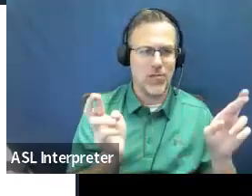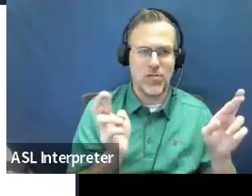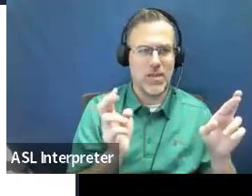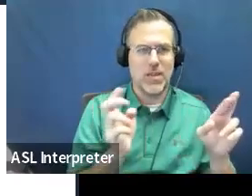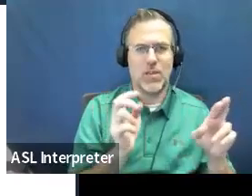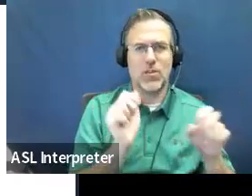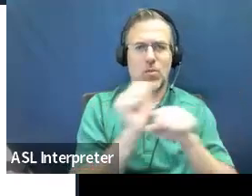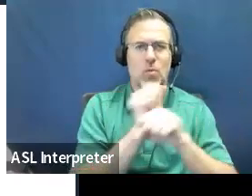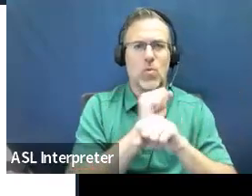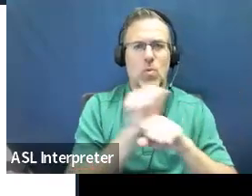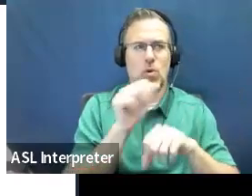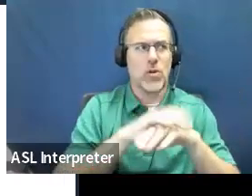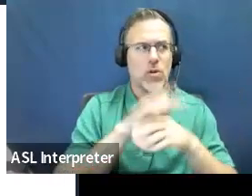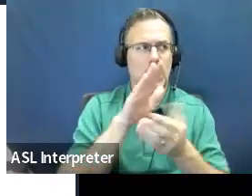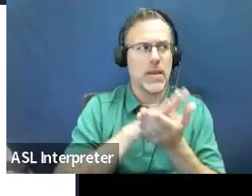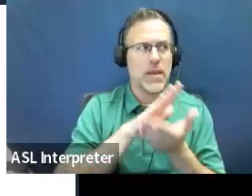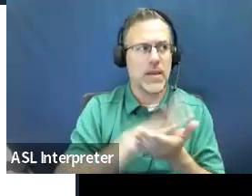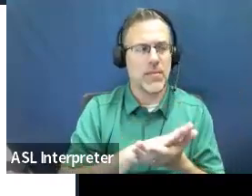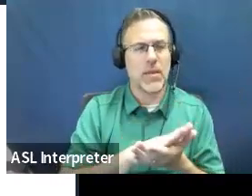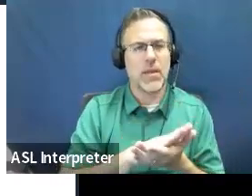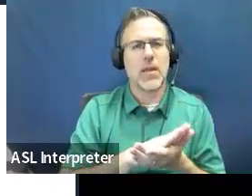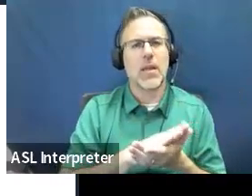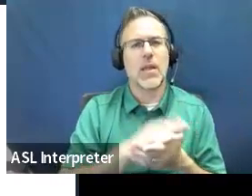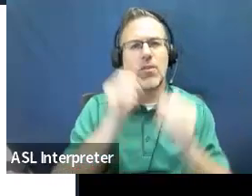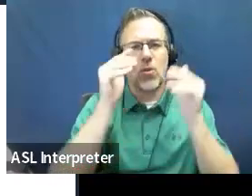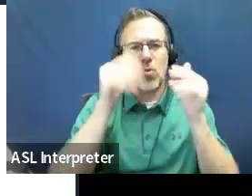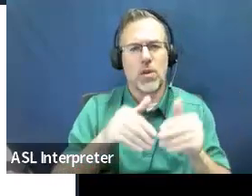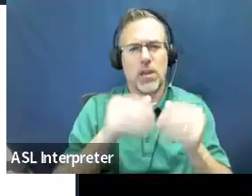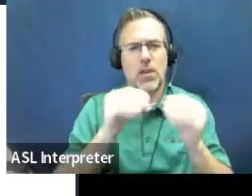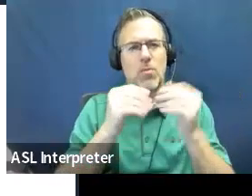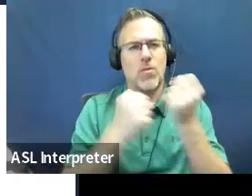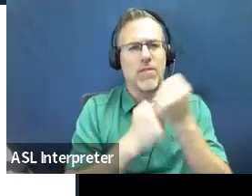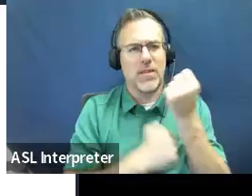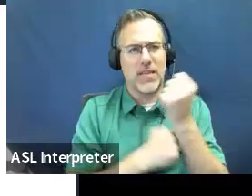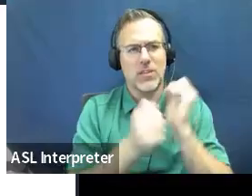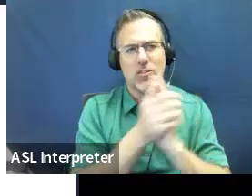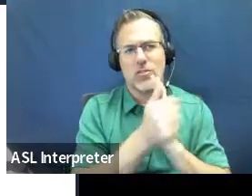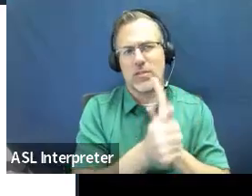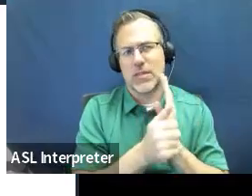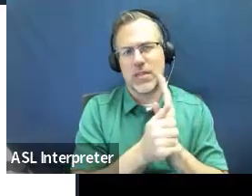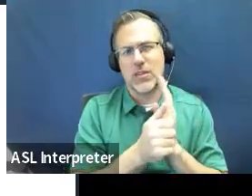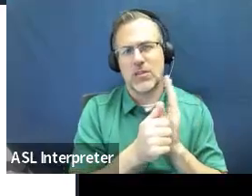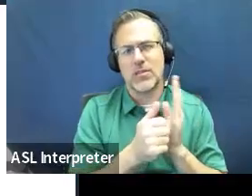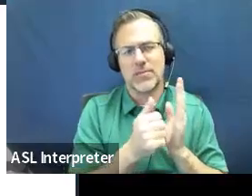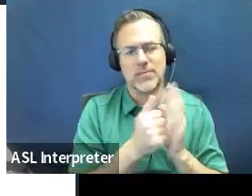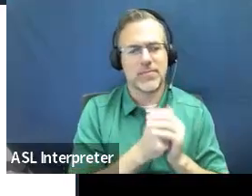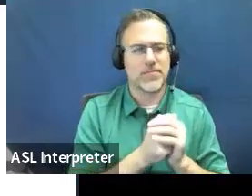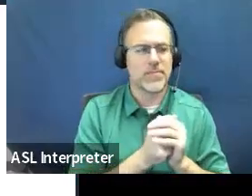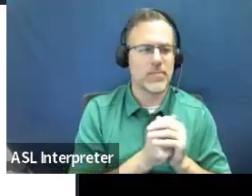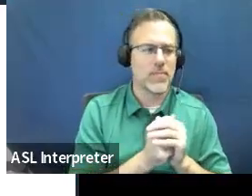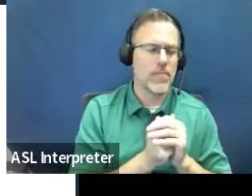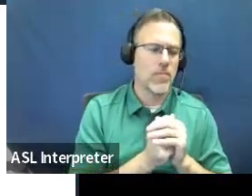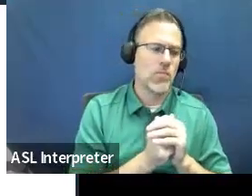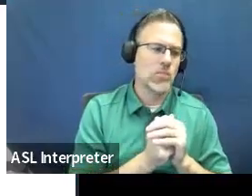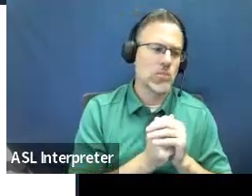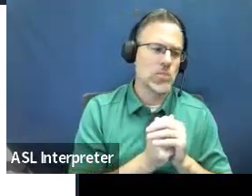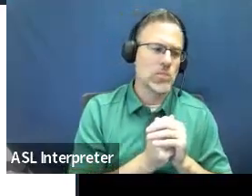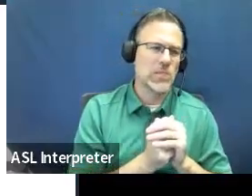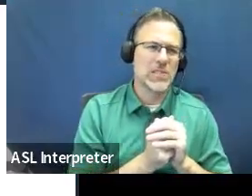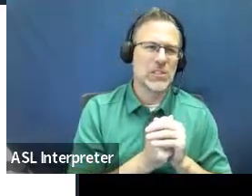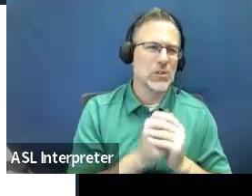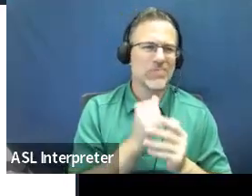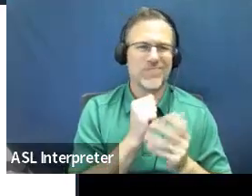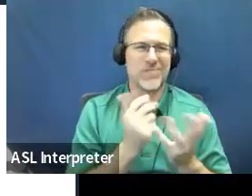work on academics. They need to work on more foundational skills. Well, it's joint attention per se. So I don't